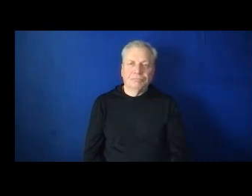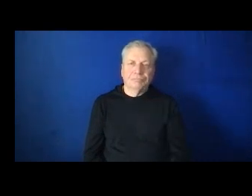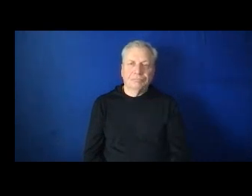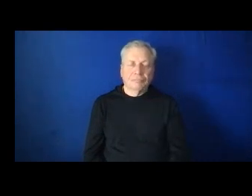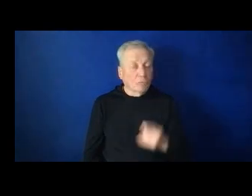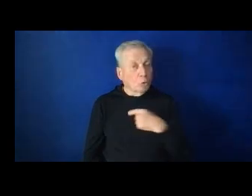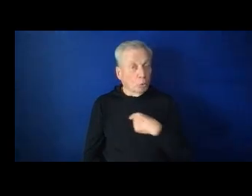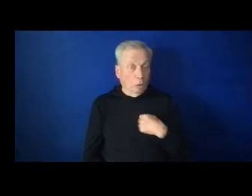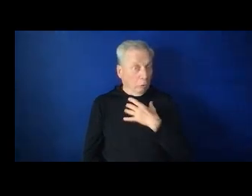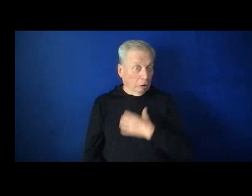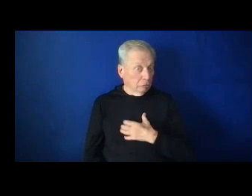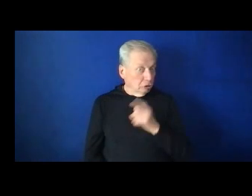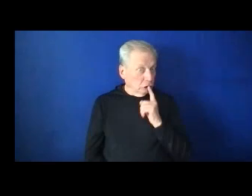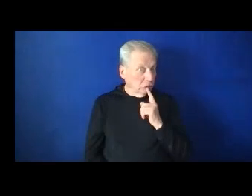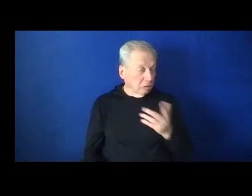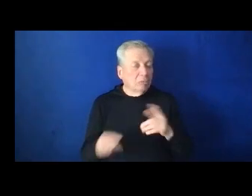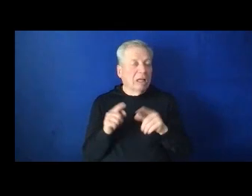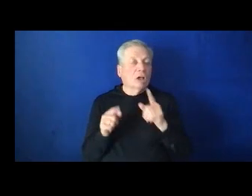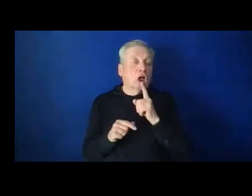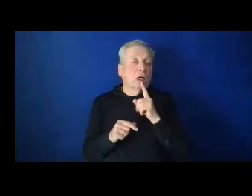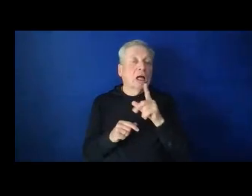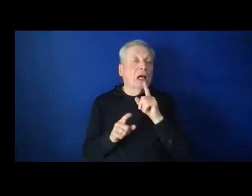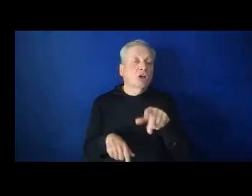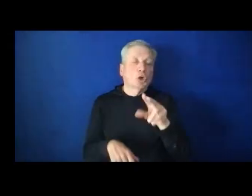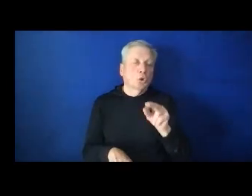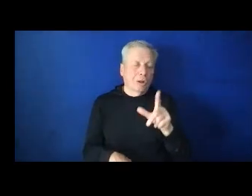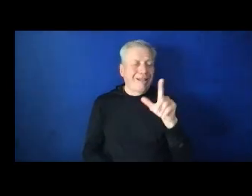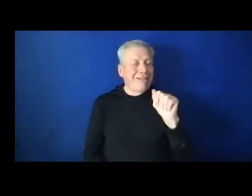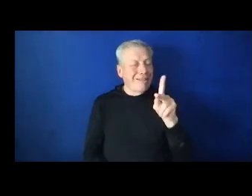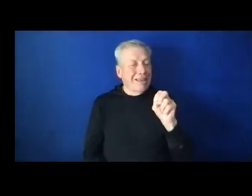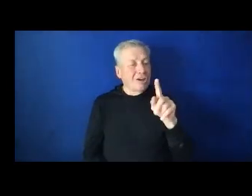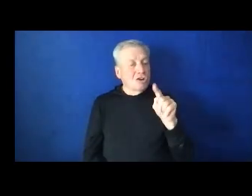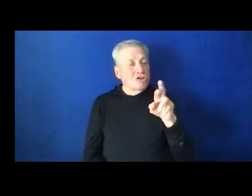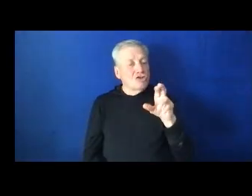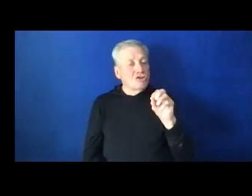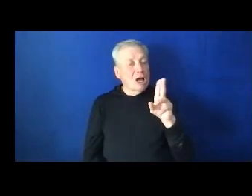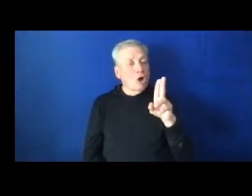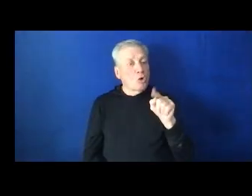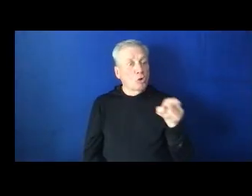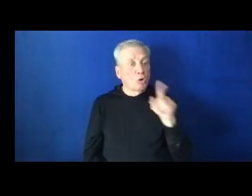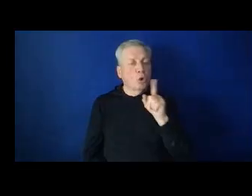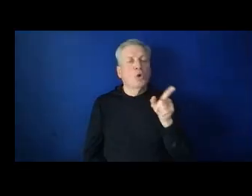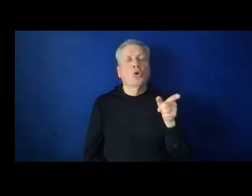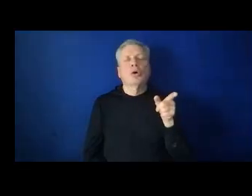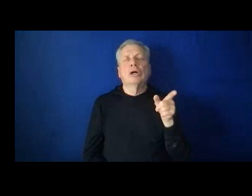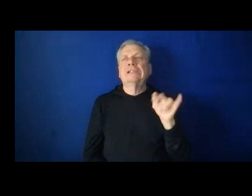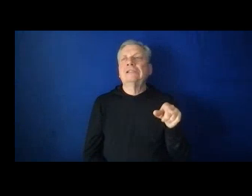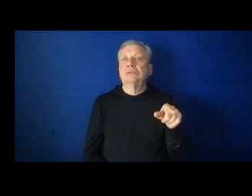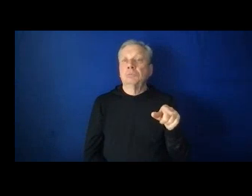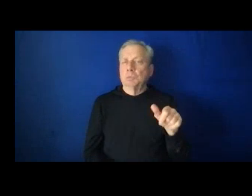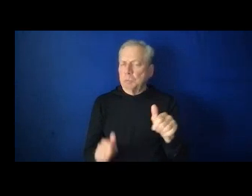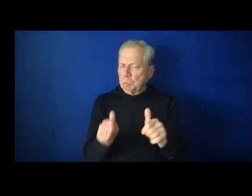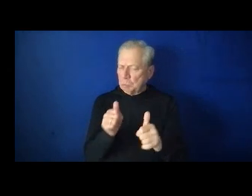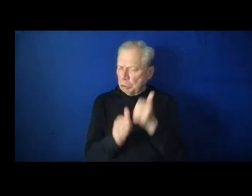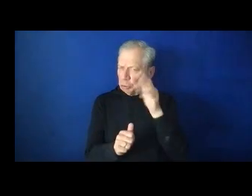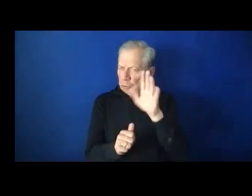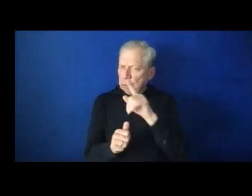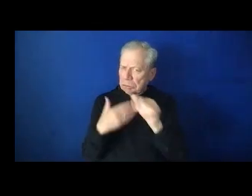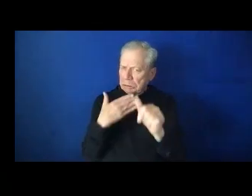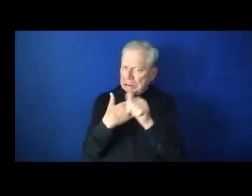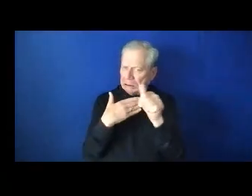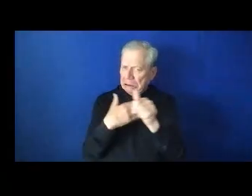We wish, right? But no. And lake trout are really, they're the most dangerous, if you will, or whatever,